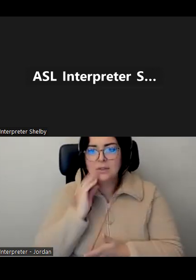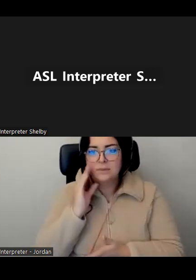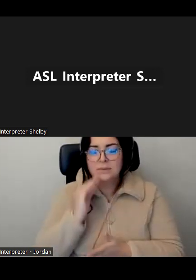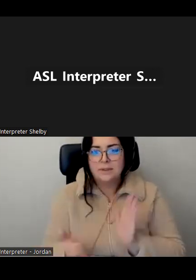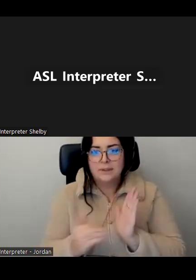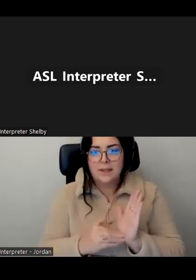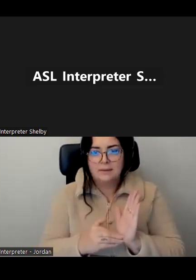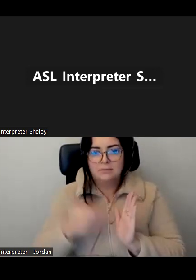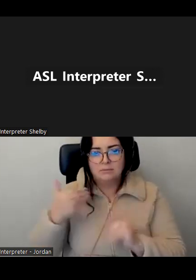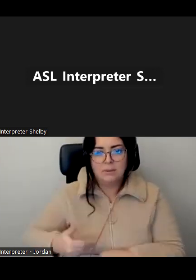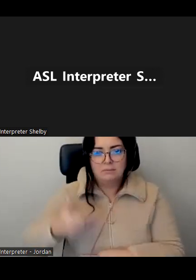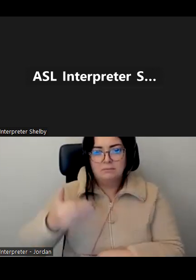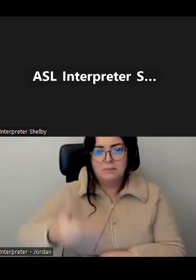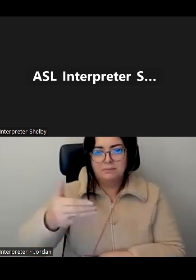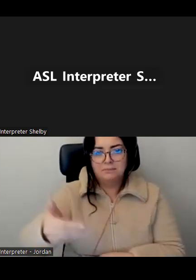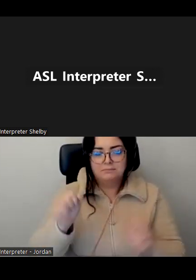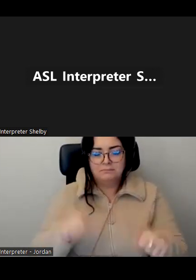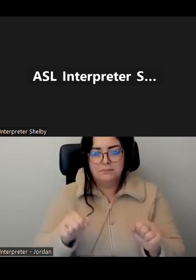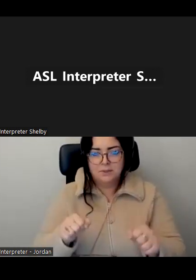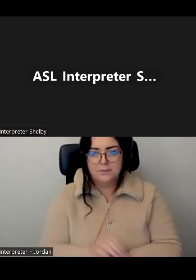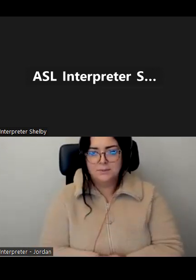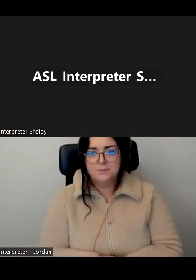another point in their lifetime.